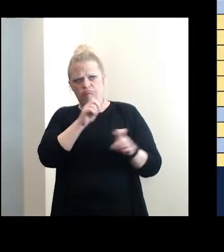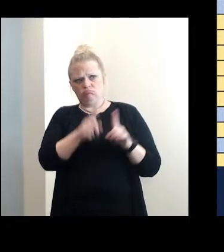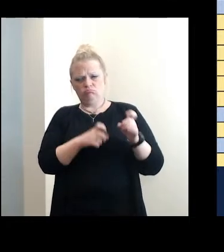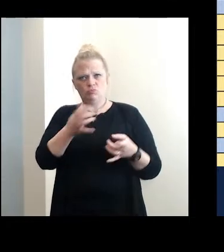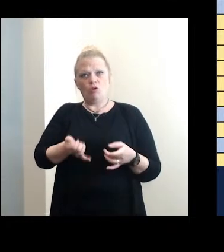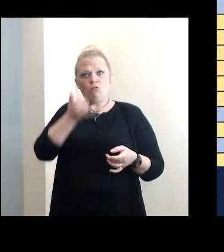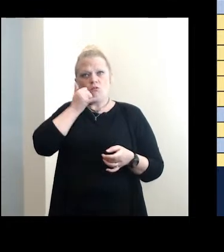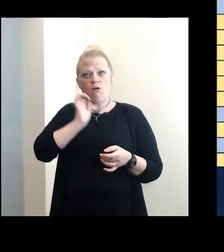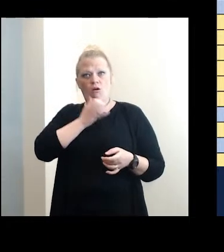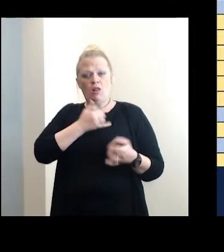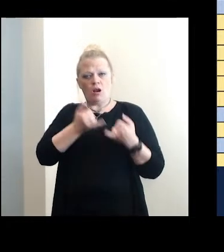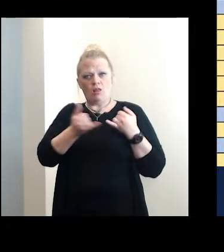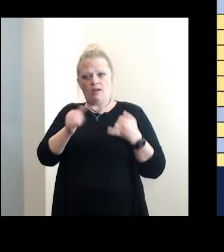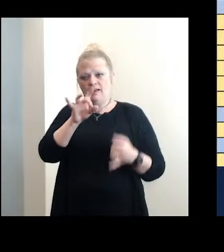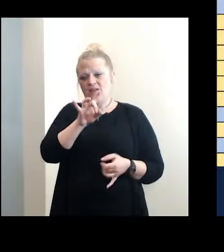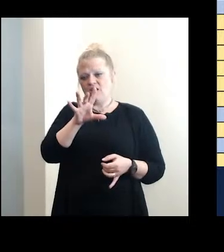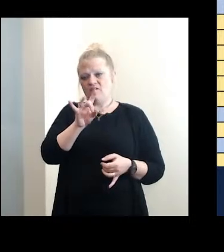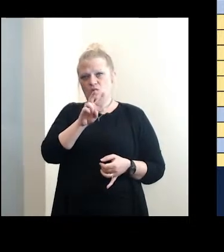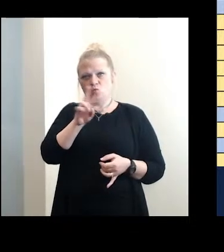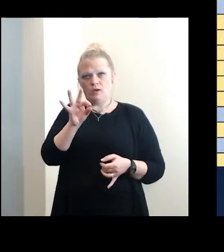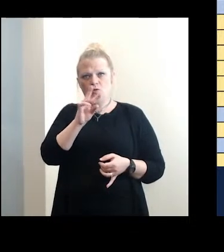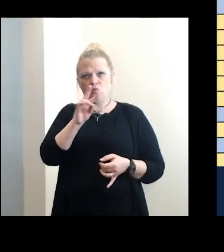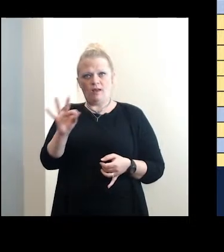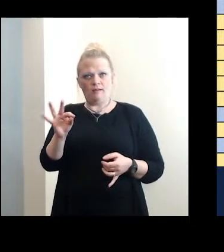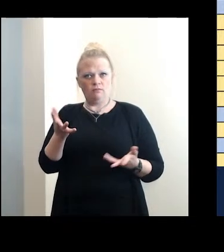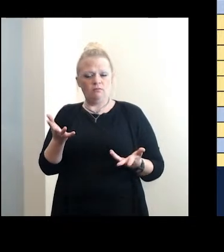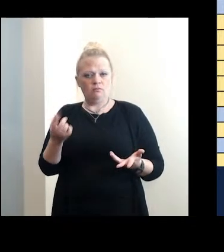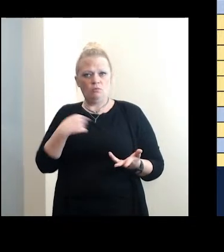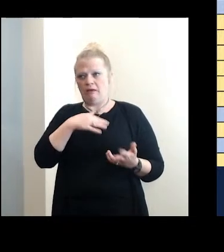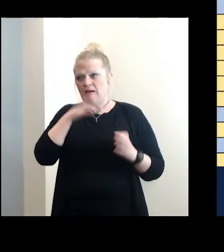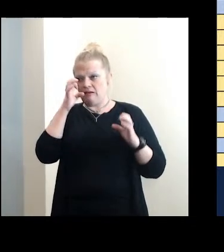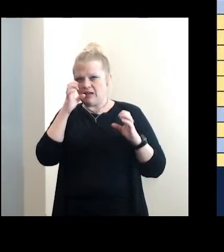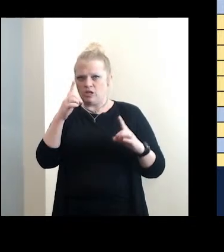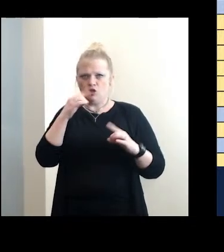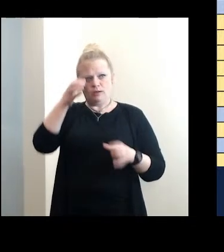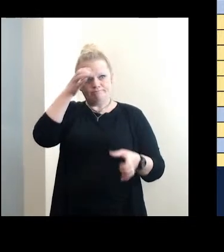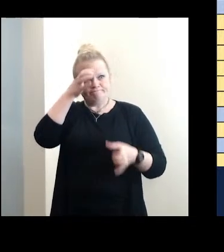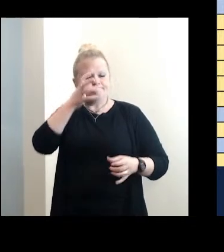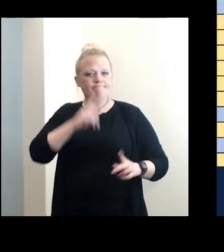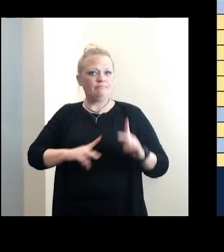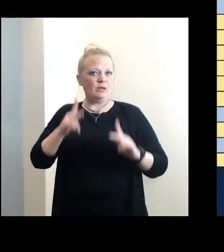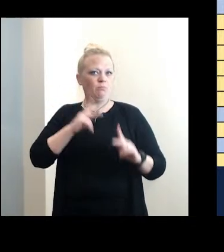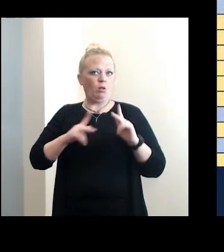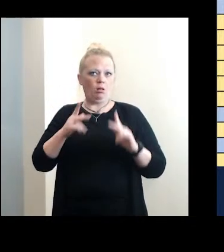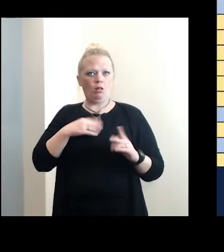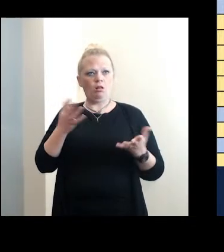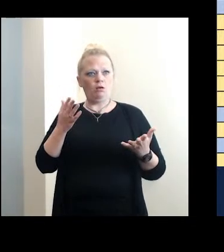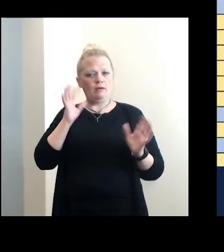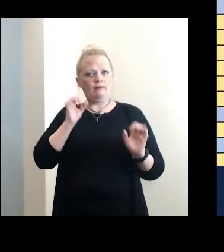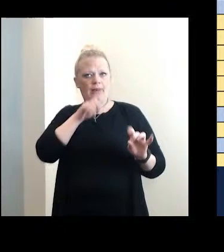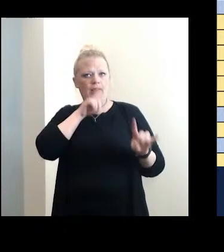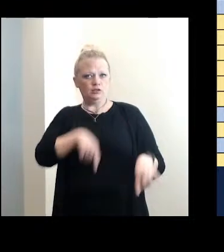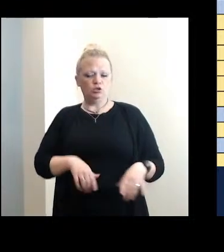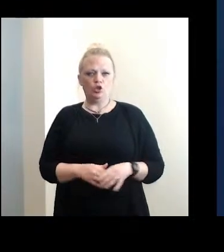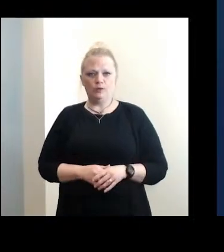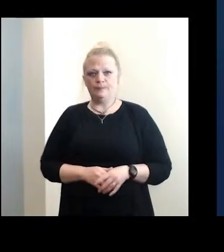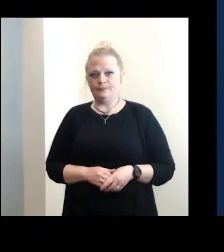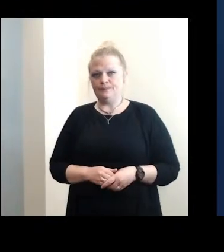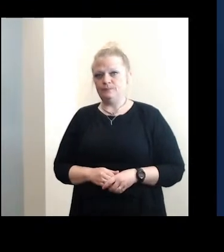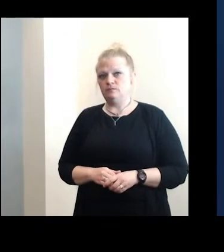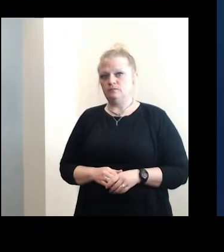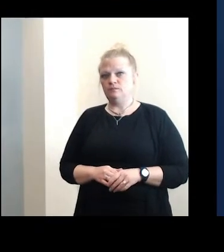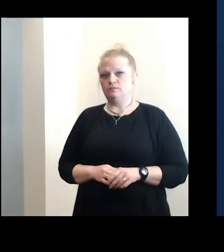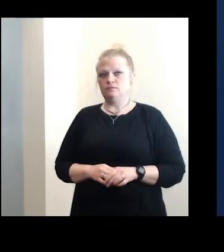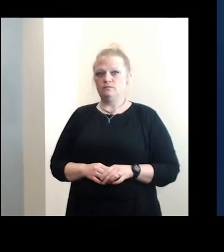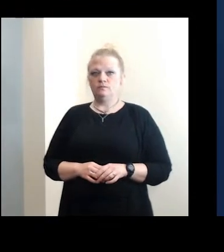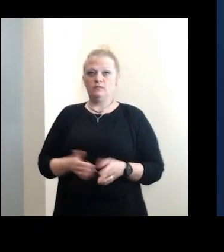can call our hotline at 858-2929. We have educated people that are informed and can answer all your questions.